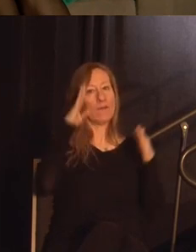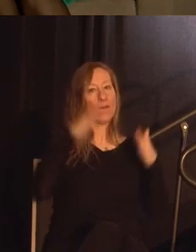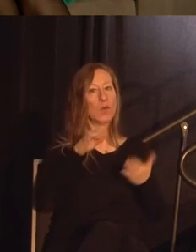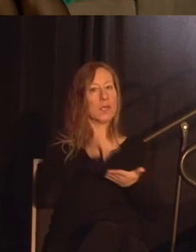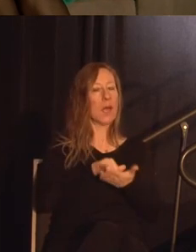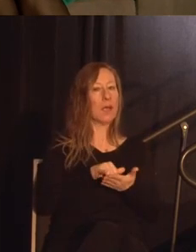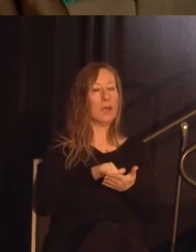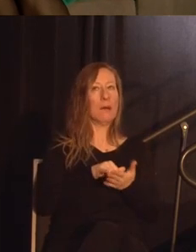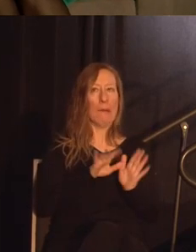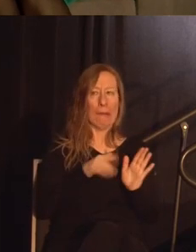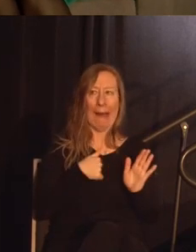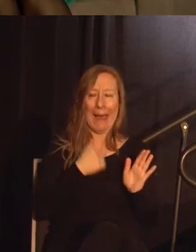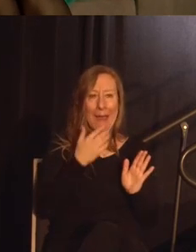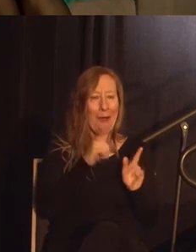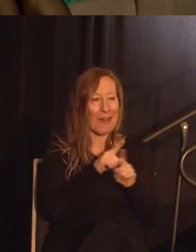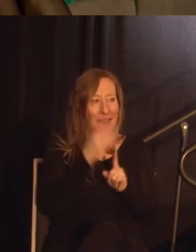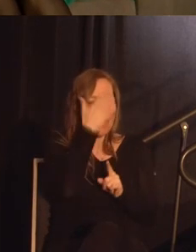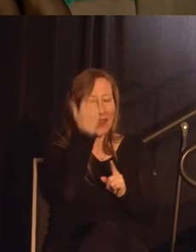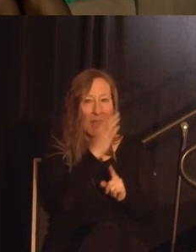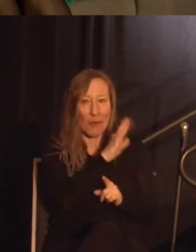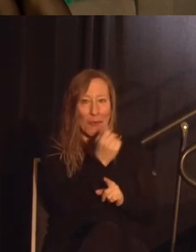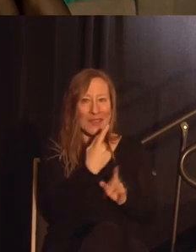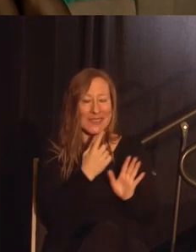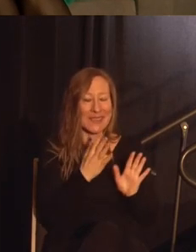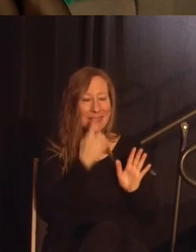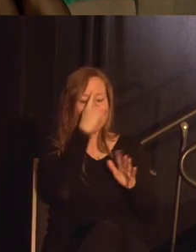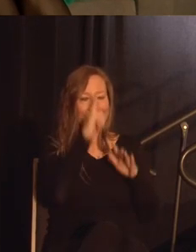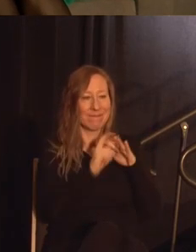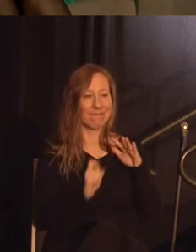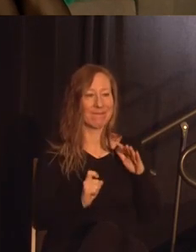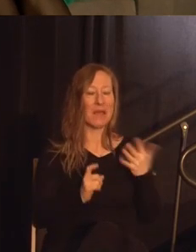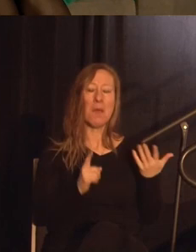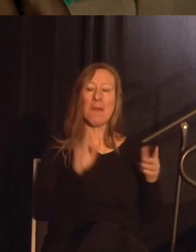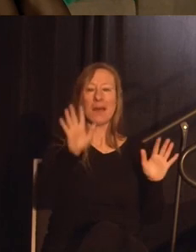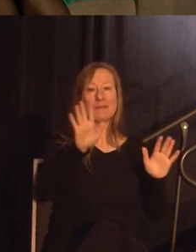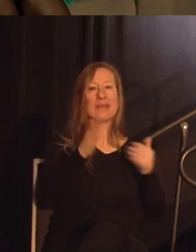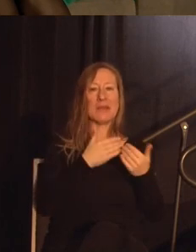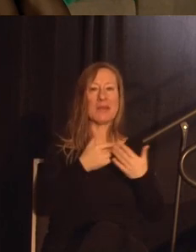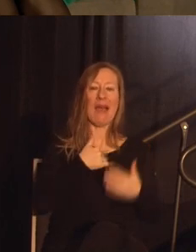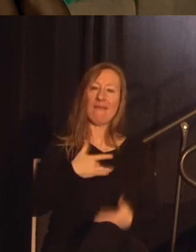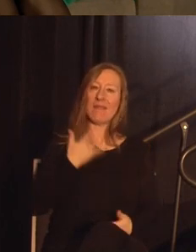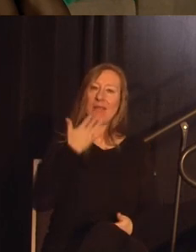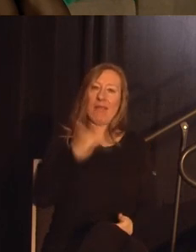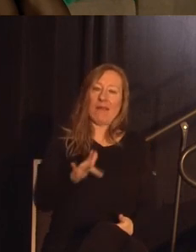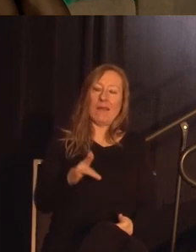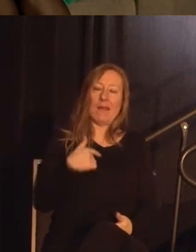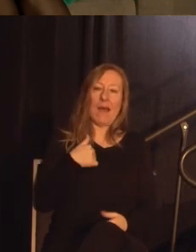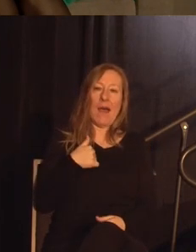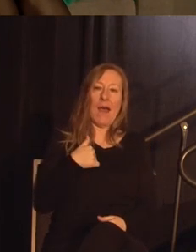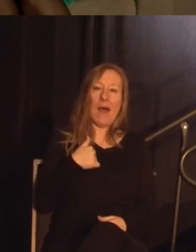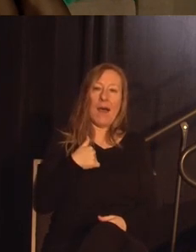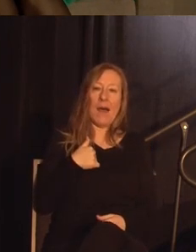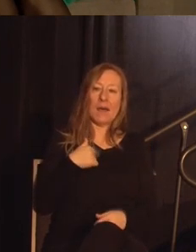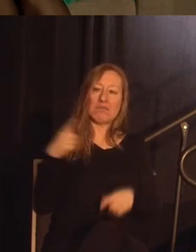what the question was, but but yeah, I mean, I feel really lucky that I've gotten to do,